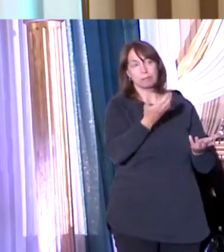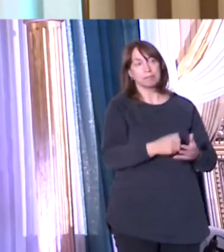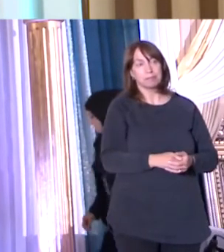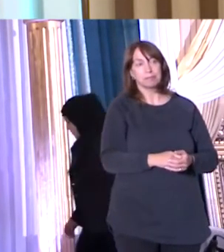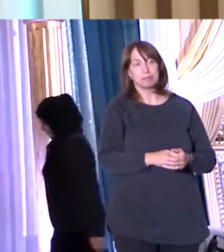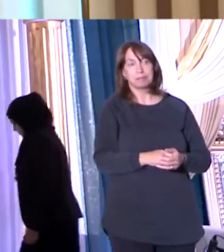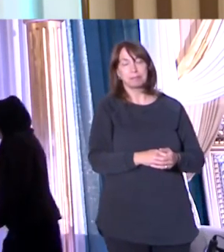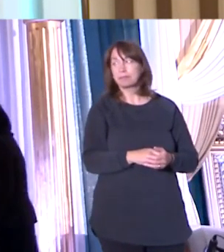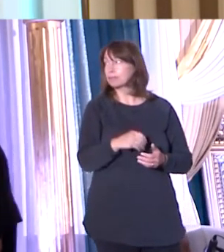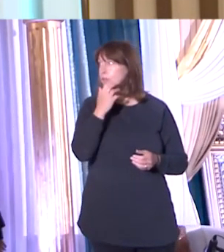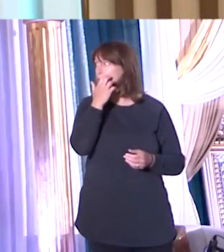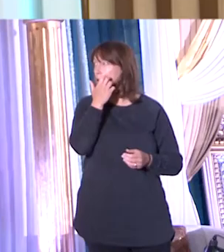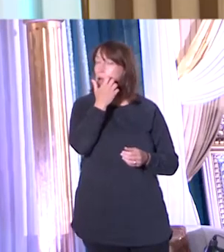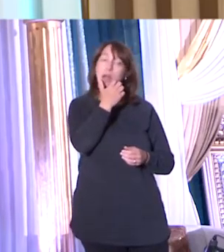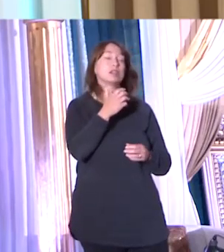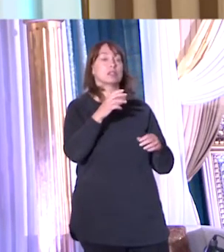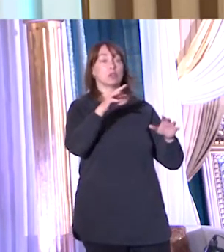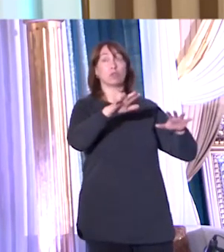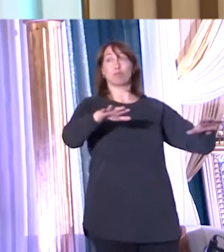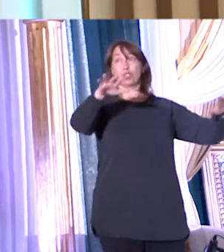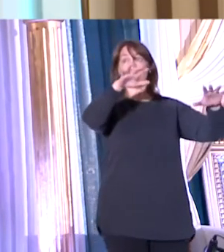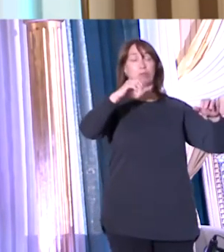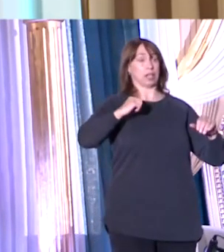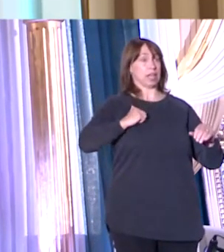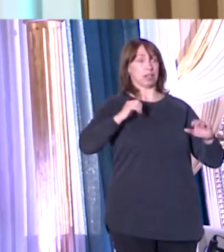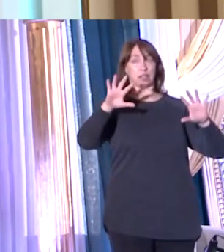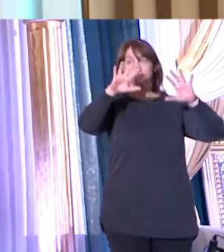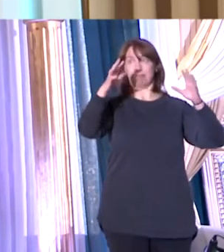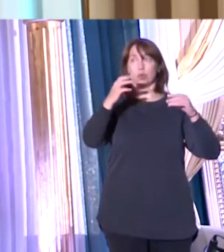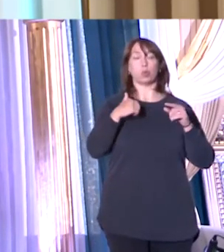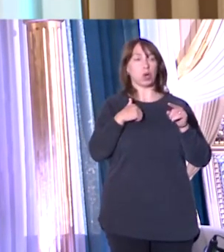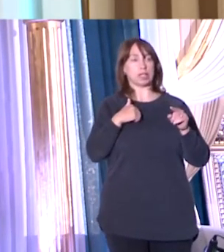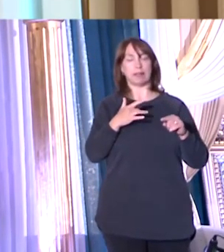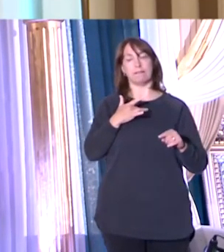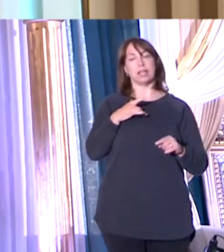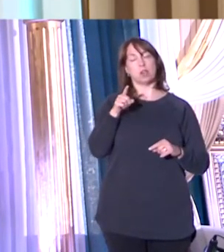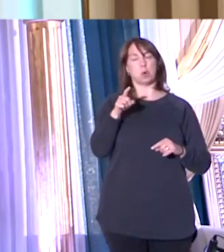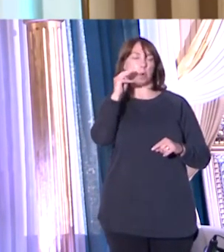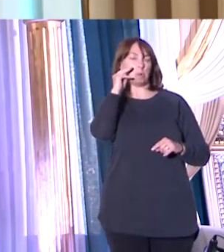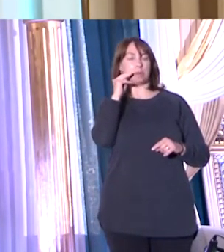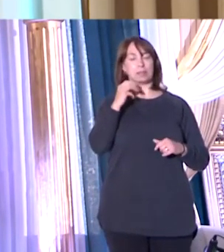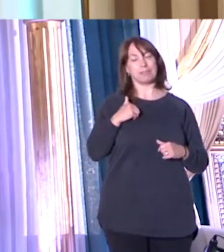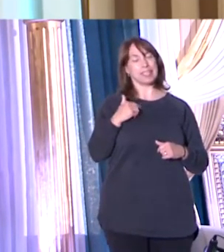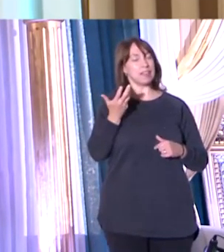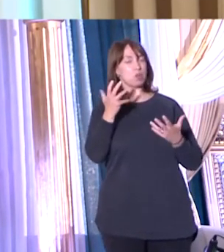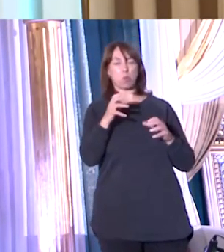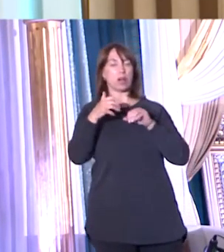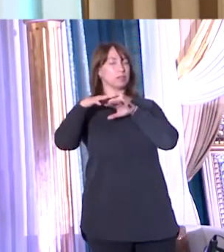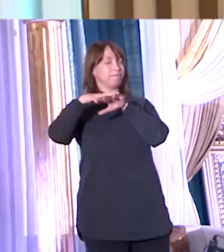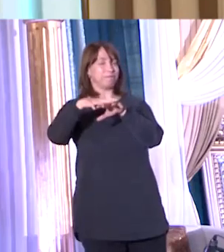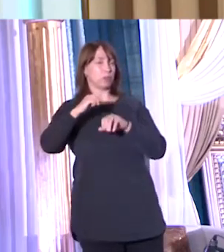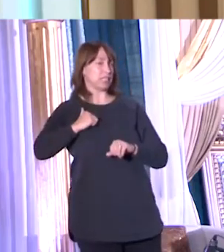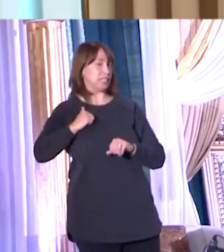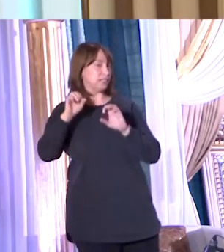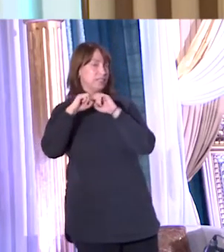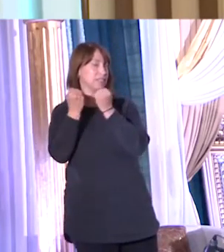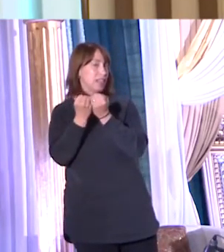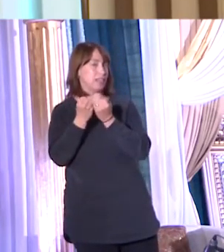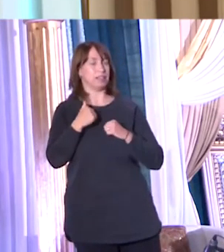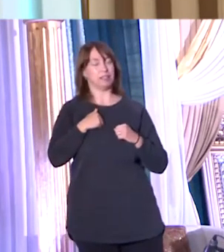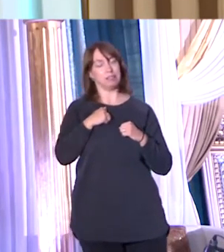So there is this perception in the broader world that Muslims do not want to be part of Canadian society. But I think the good news is, if you look